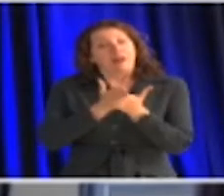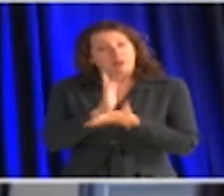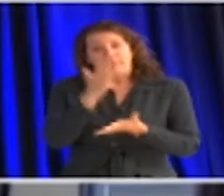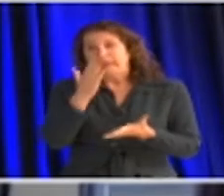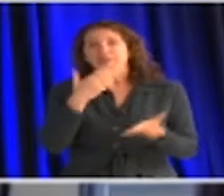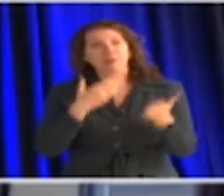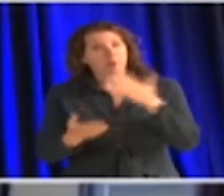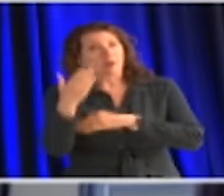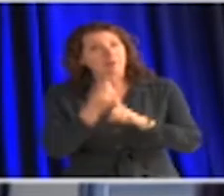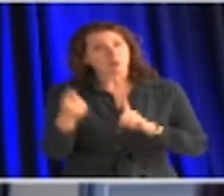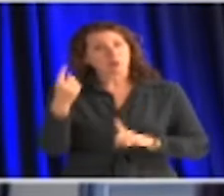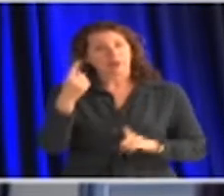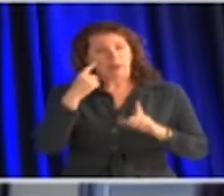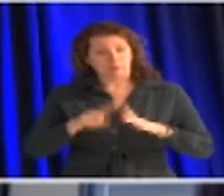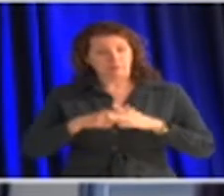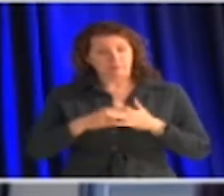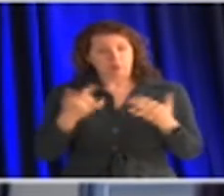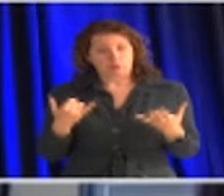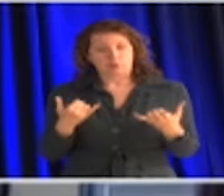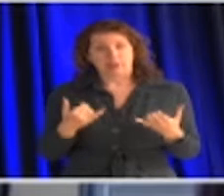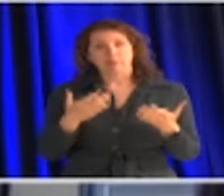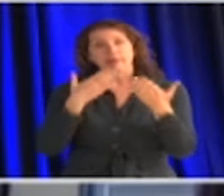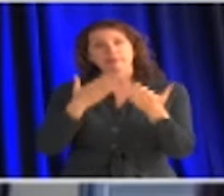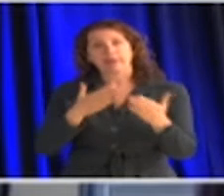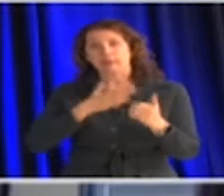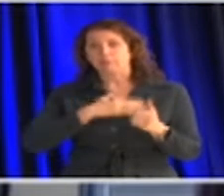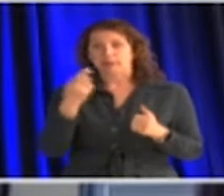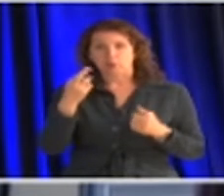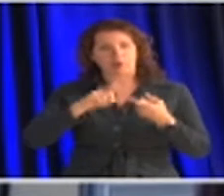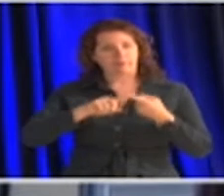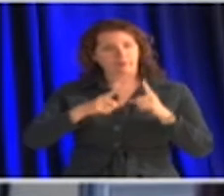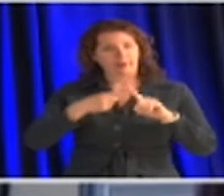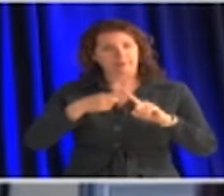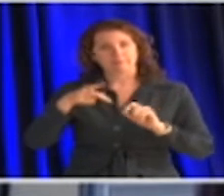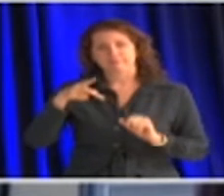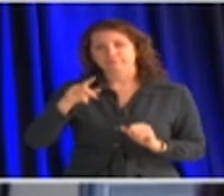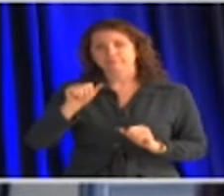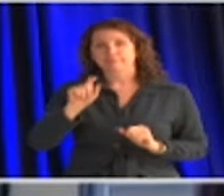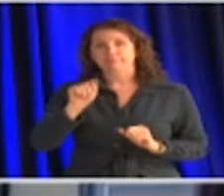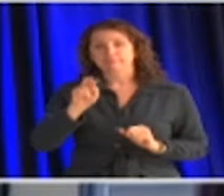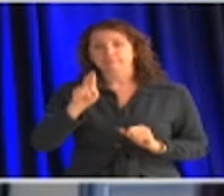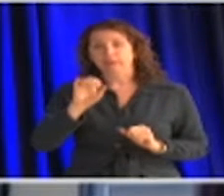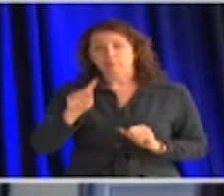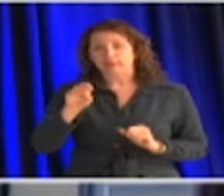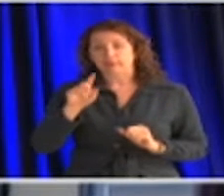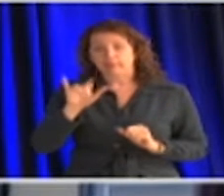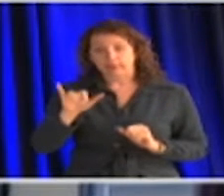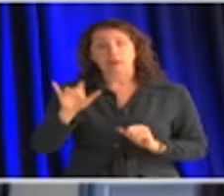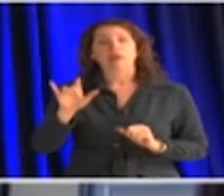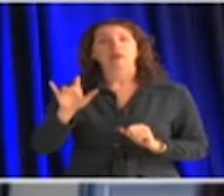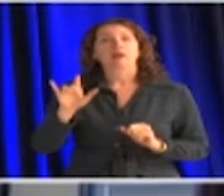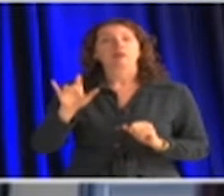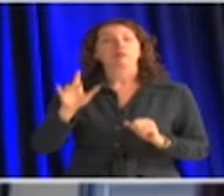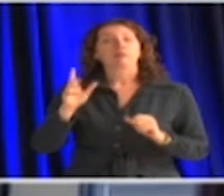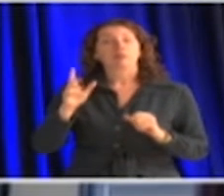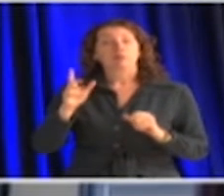Good morning, everyone. I will begin today by thanking my good friend, Patrick Medley, for presenting me with a thoughtful collection